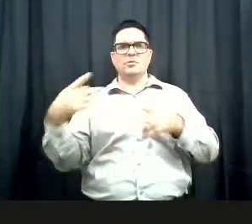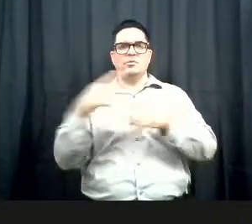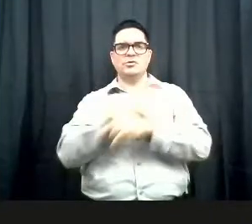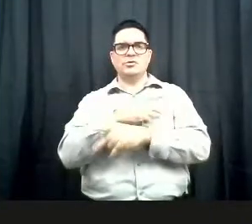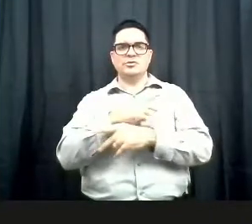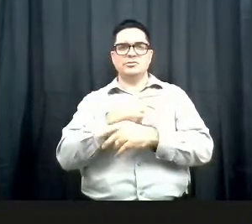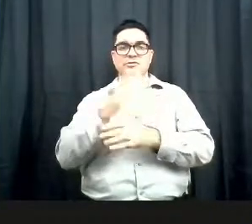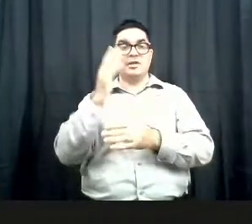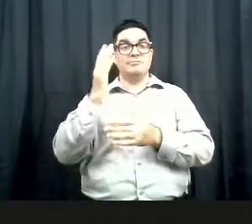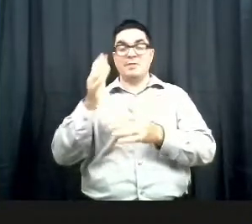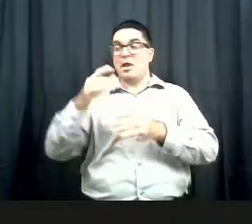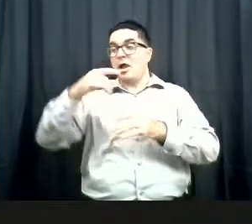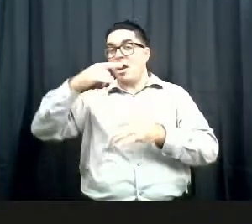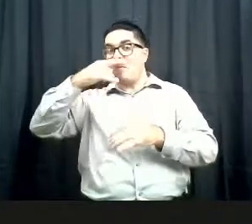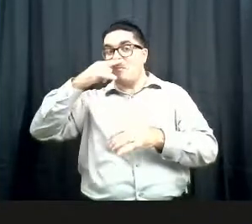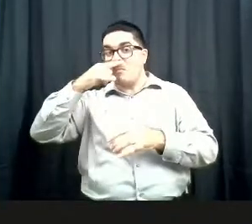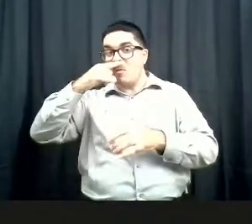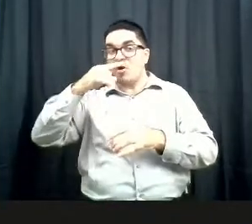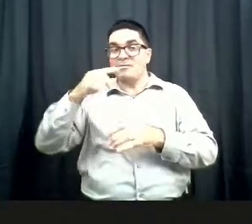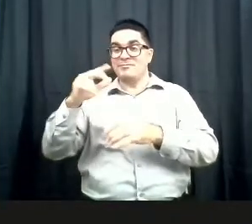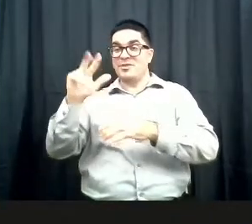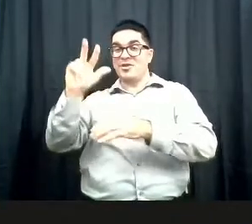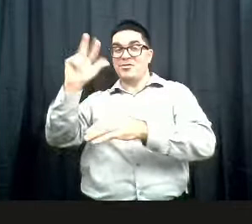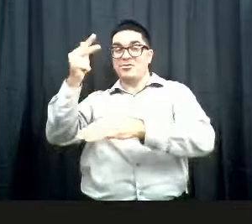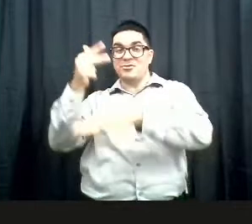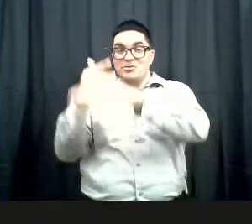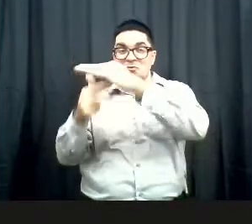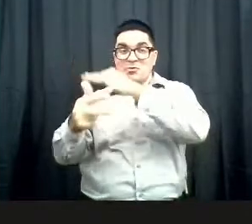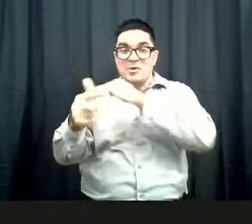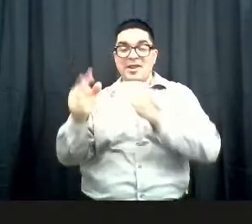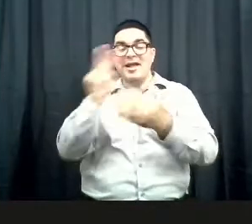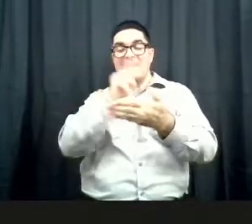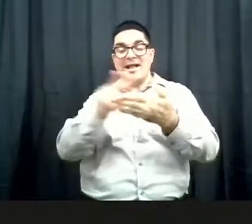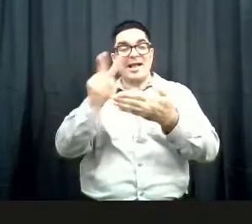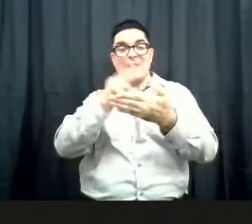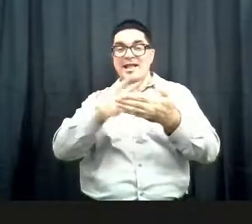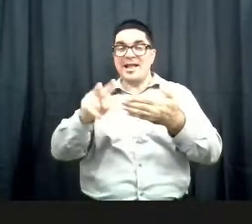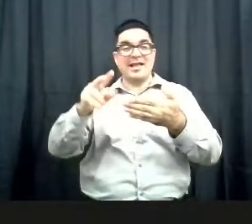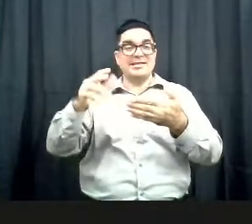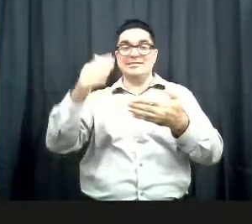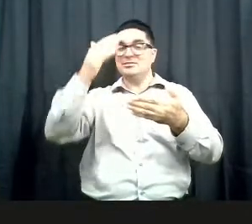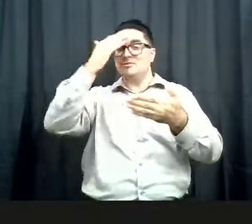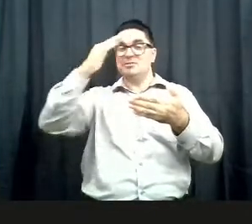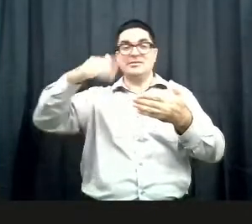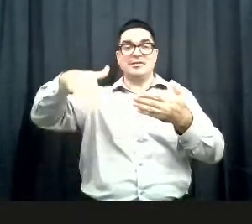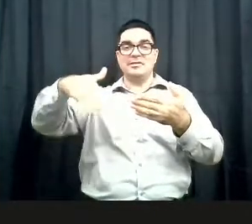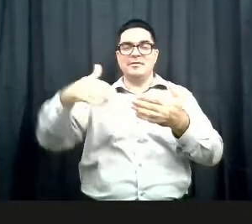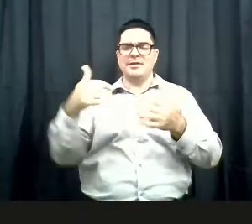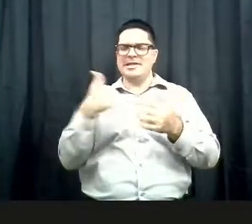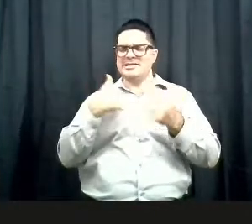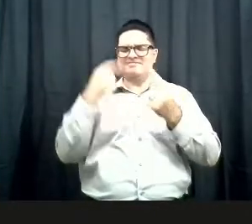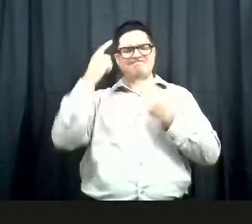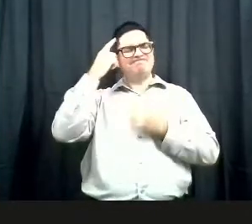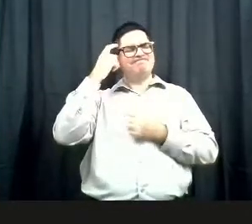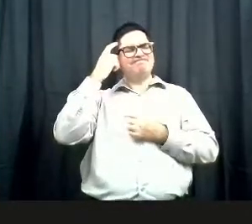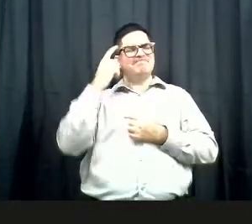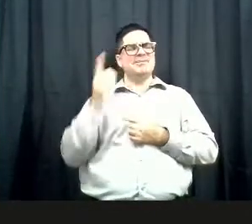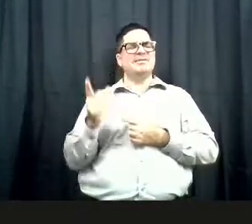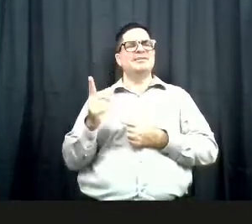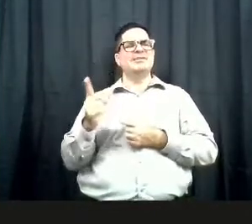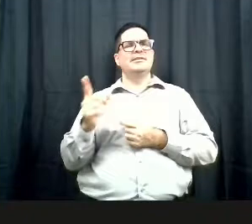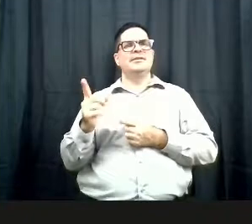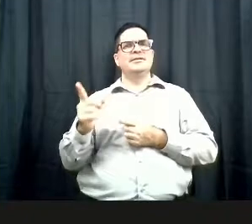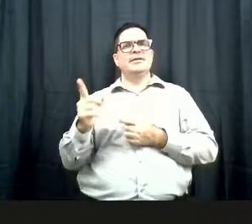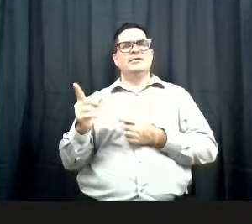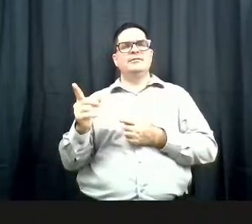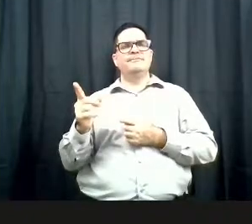who we need to keep in mind as we think about future changes to the fiscal plan. And I'm concerned around what has